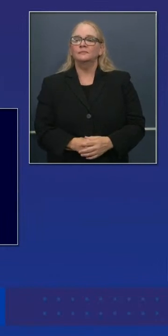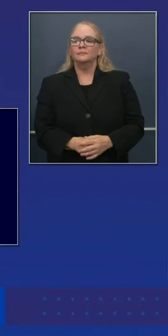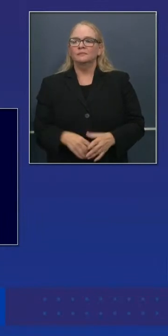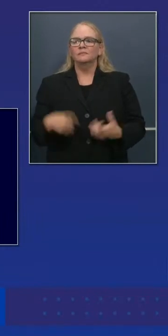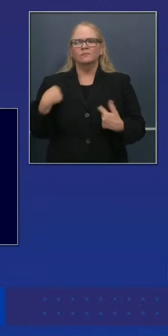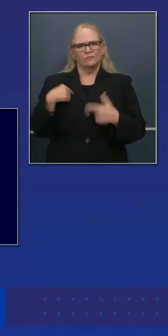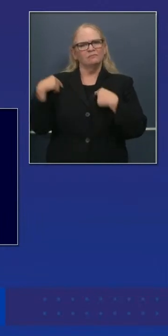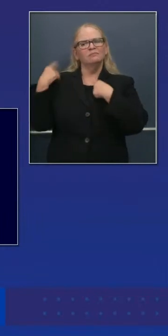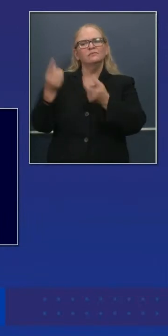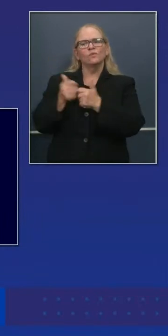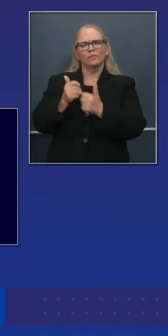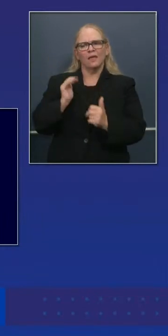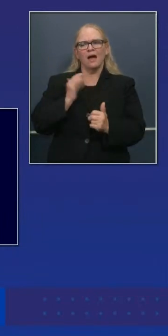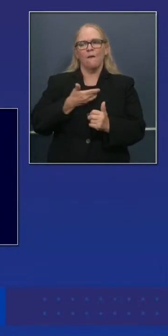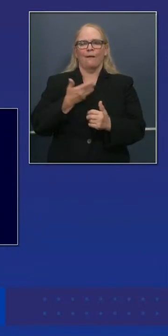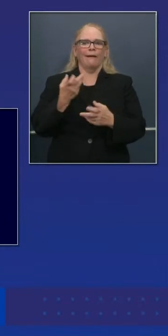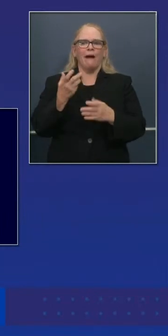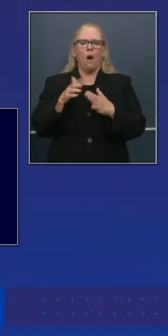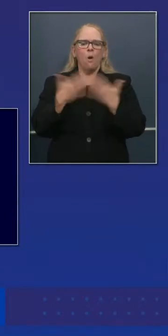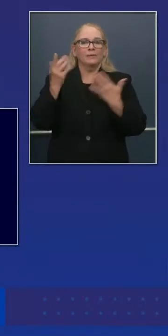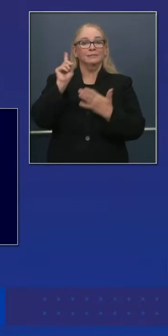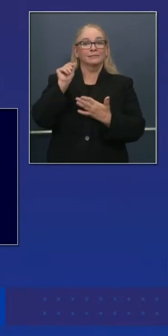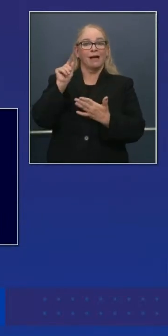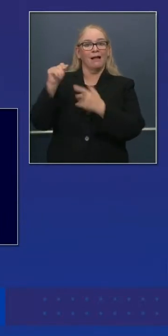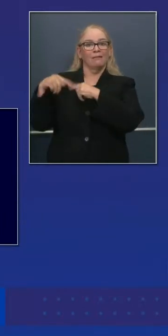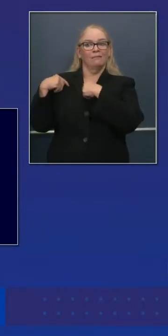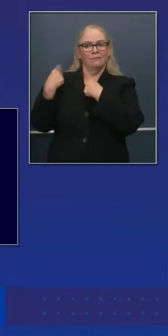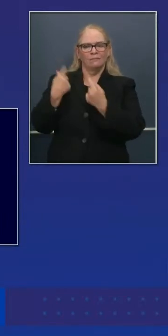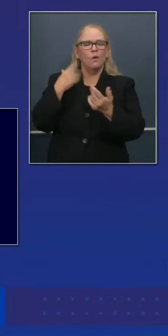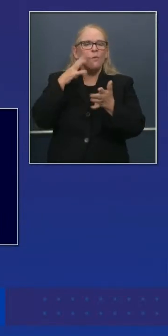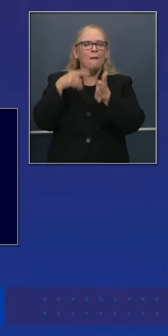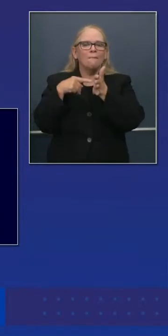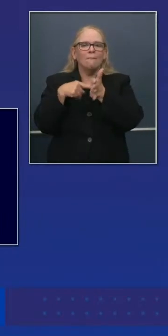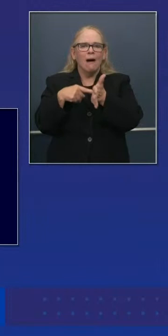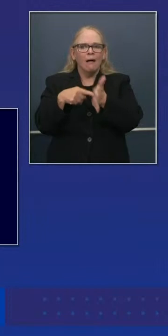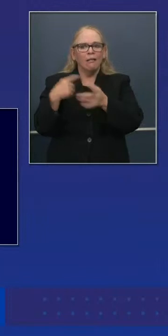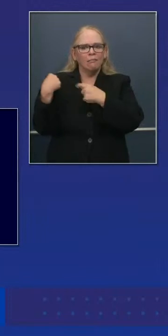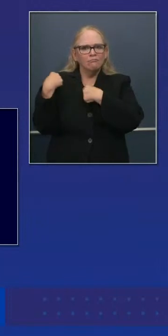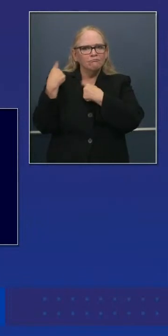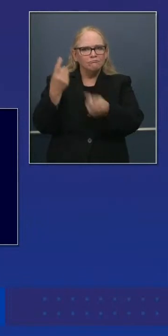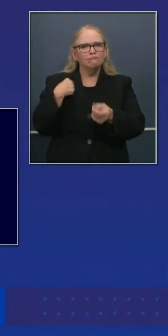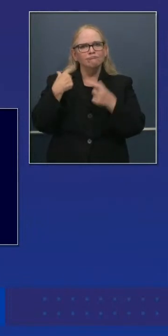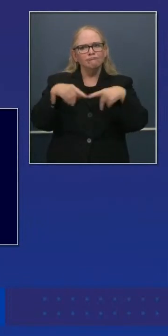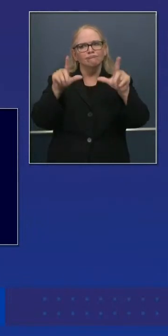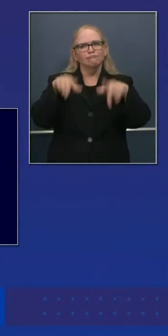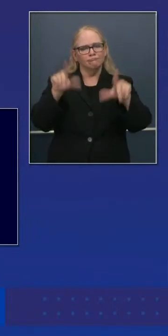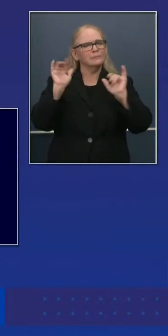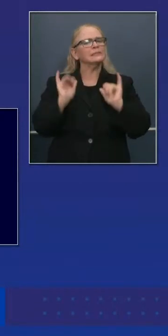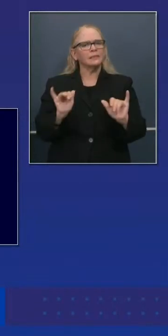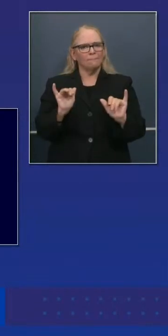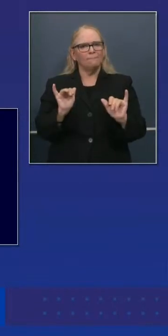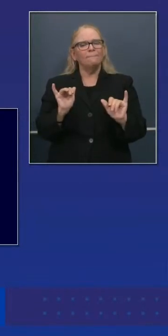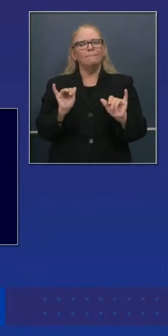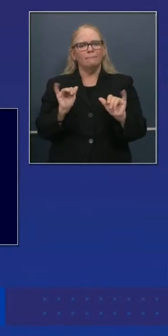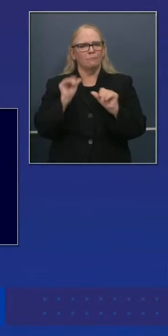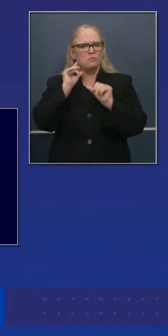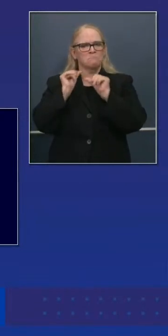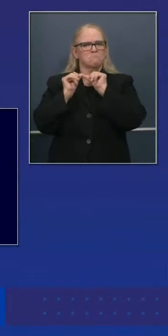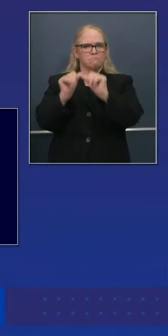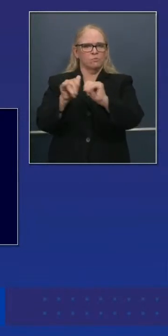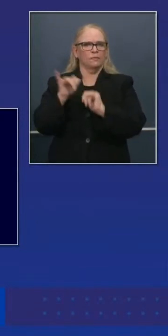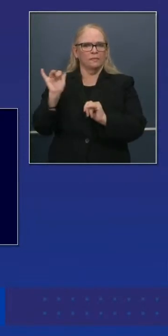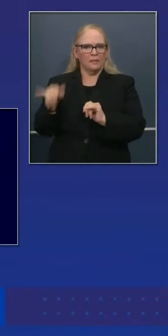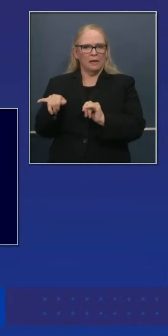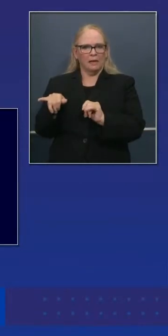data efforts related to some of our modeling. I'm looking forward in that spirit to be doing a lot more. But the